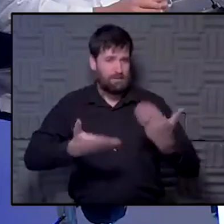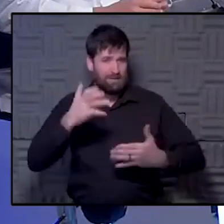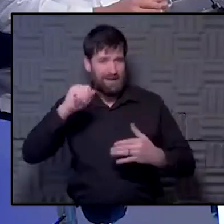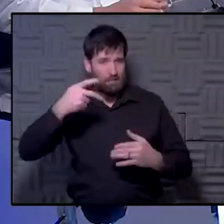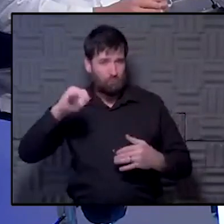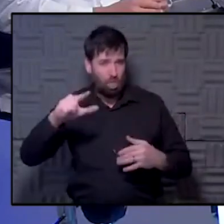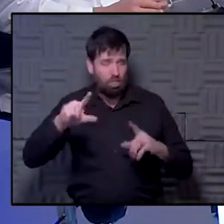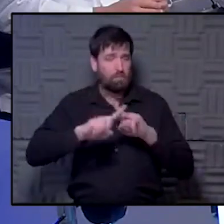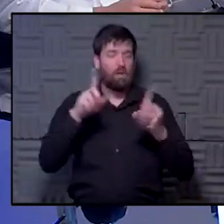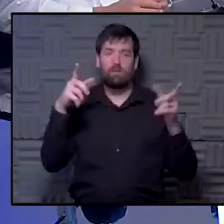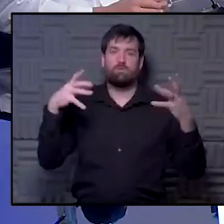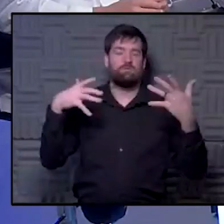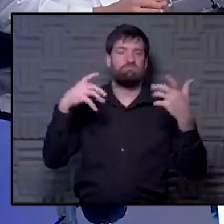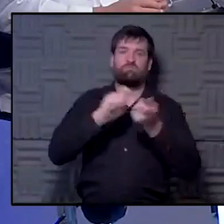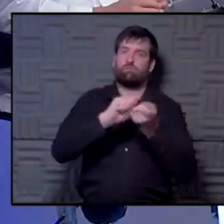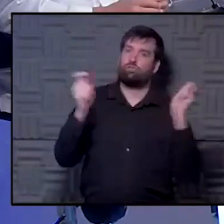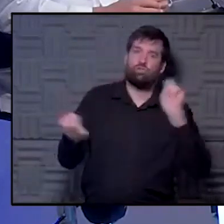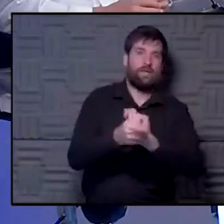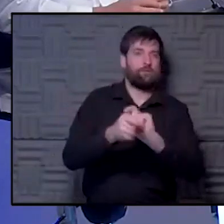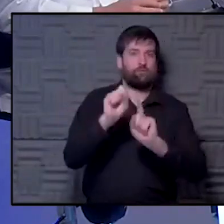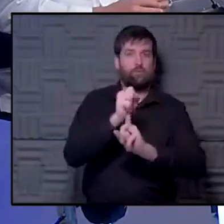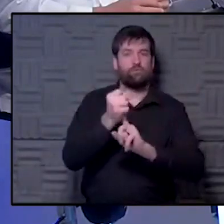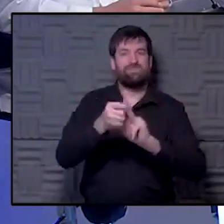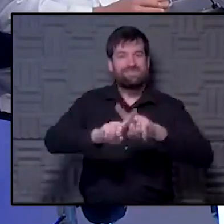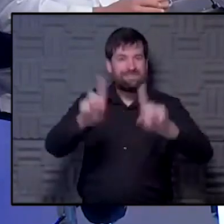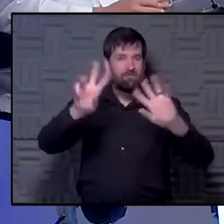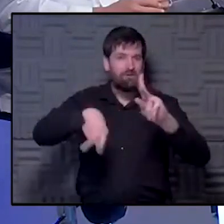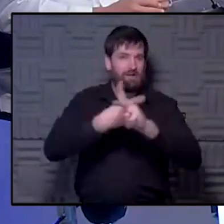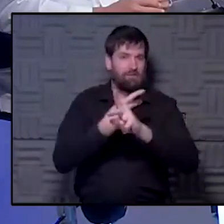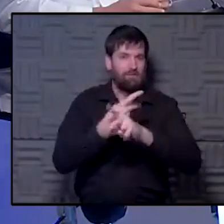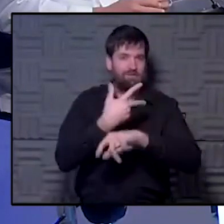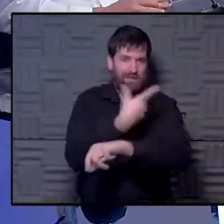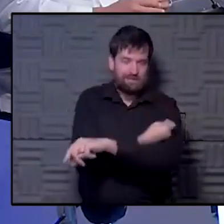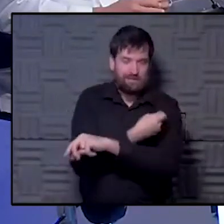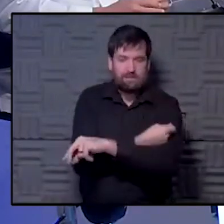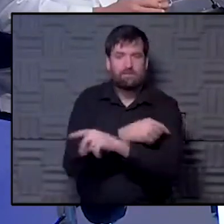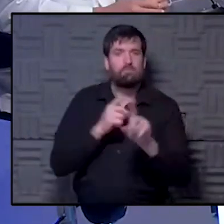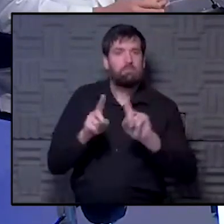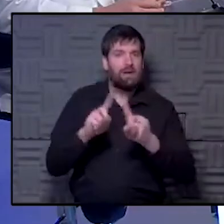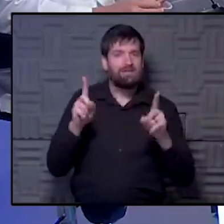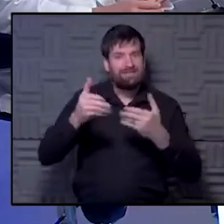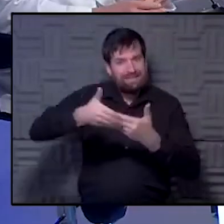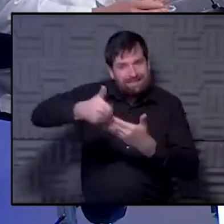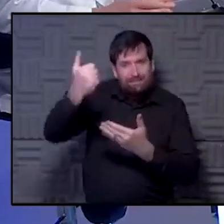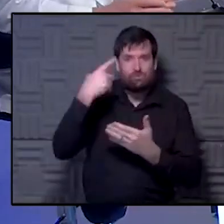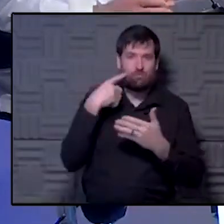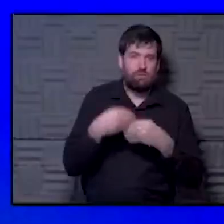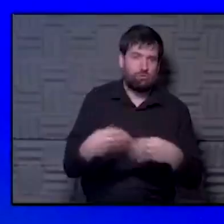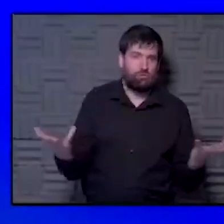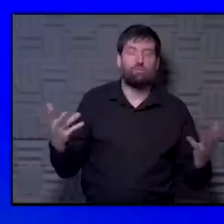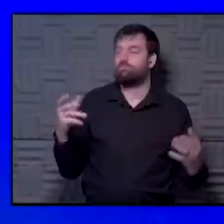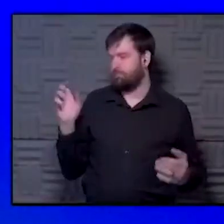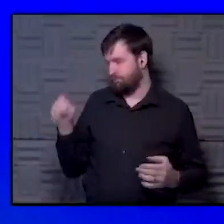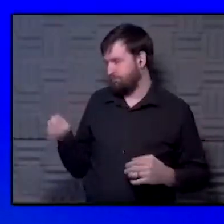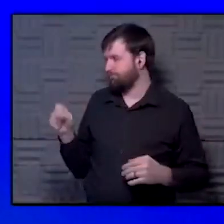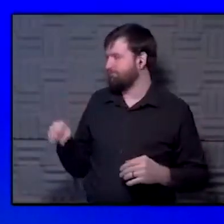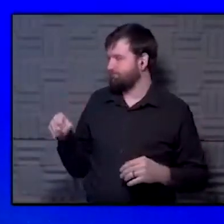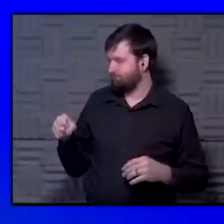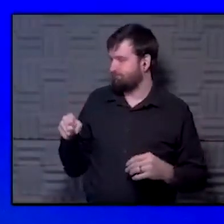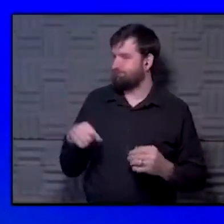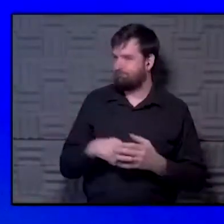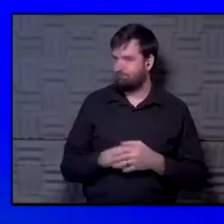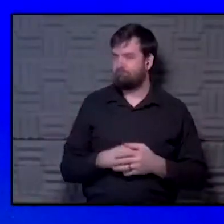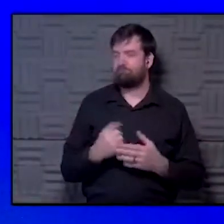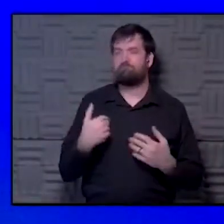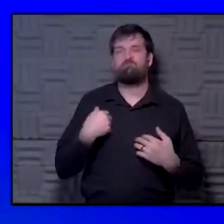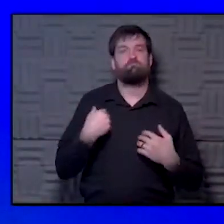Those are game-changing events because they're a different kind of vaccine, but they're much easier to distribute. Yeah, absolutely. And that's why, I've